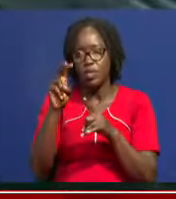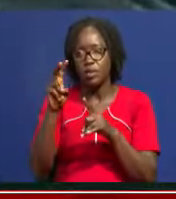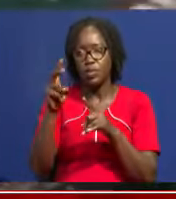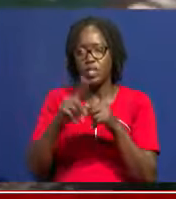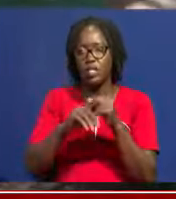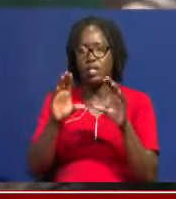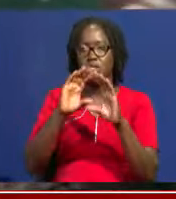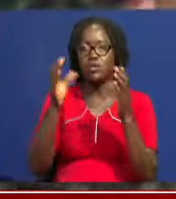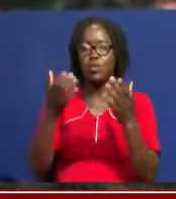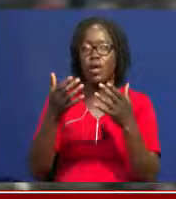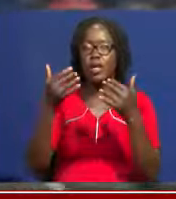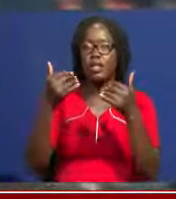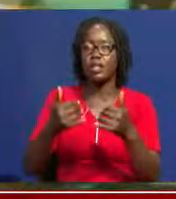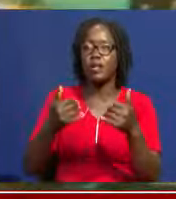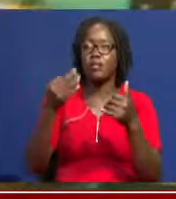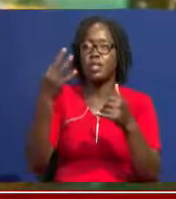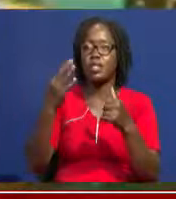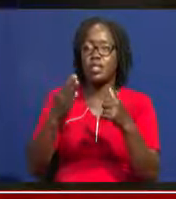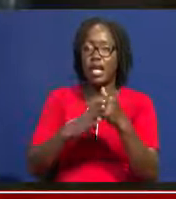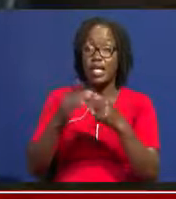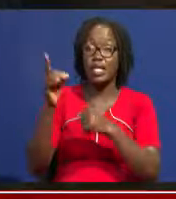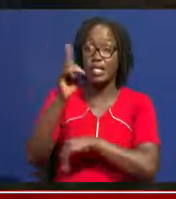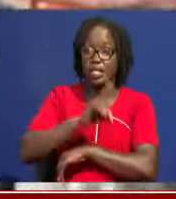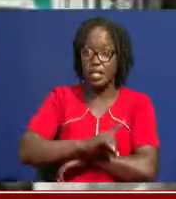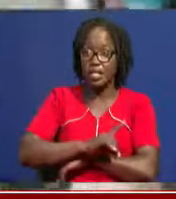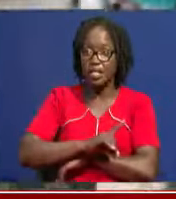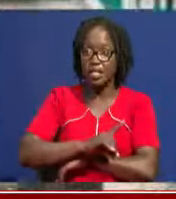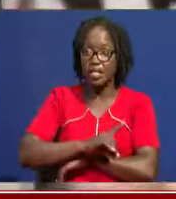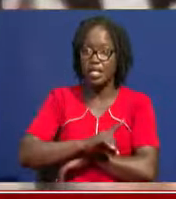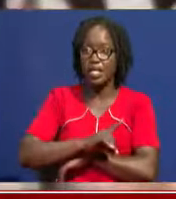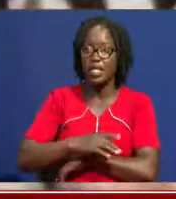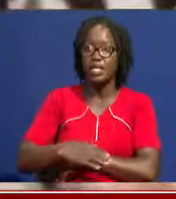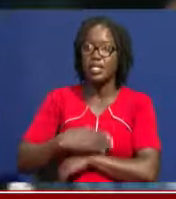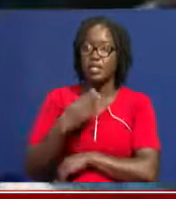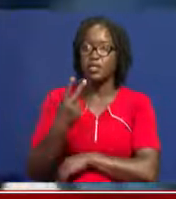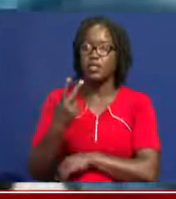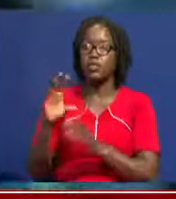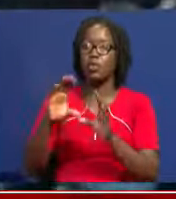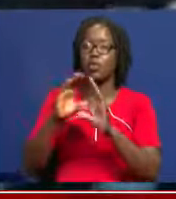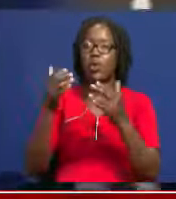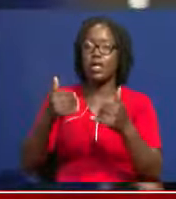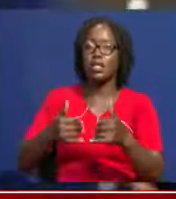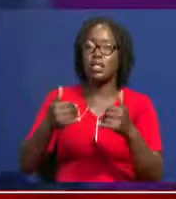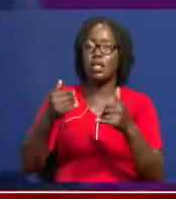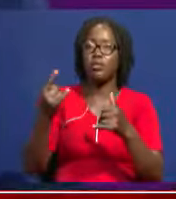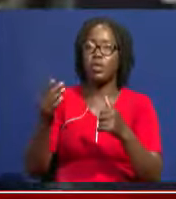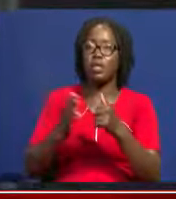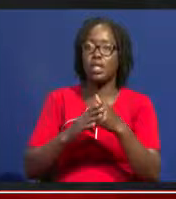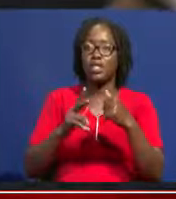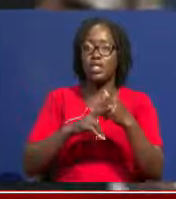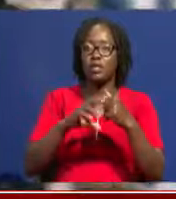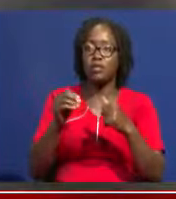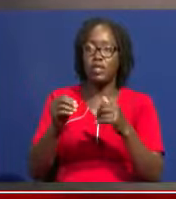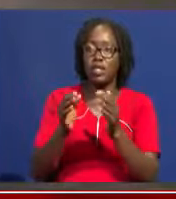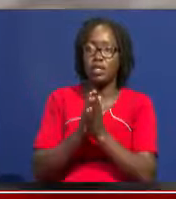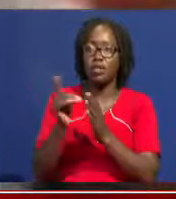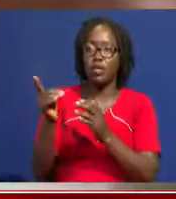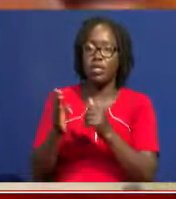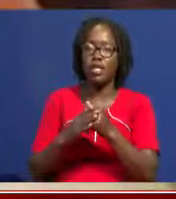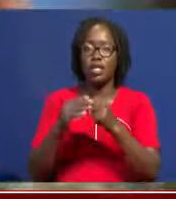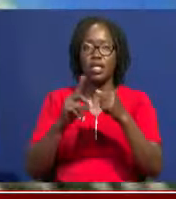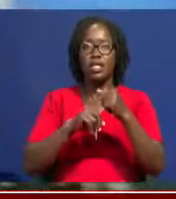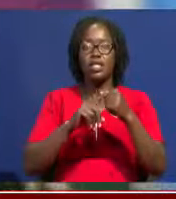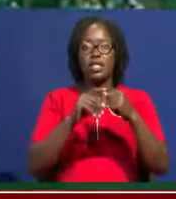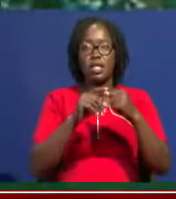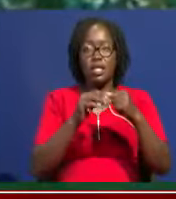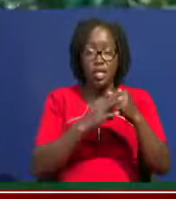World Cup will last a record of 39 days. Mexico has hosted two World Cups in the year 1970 and the year 1986, while